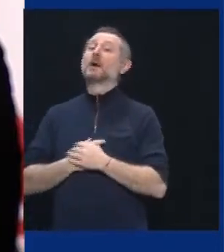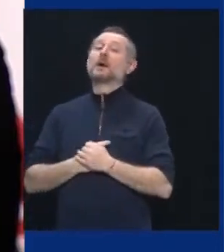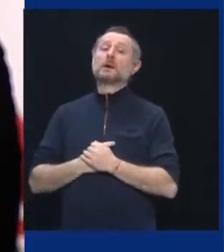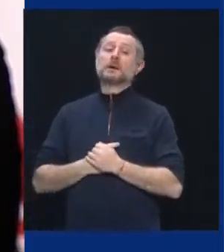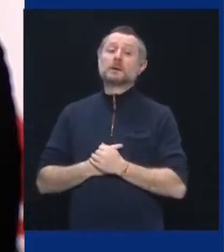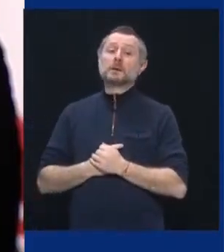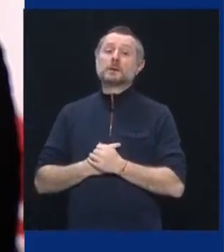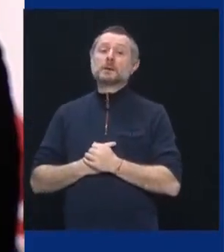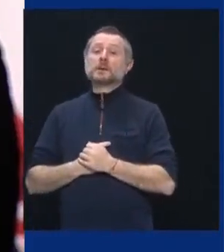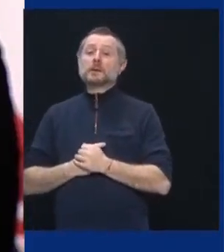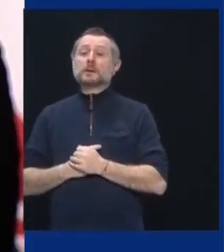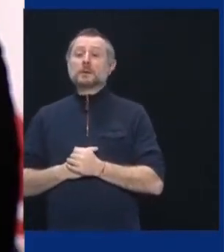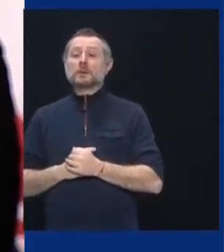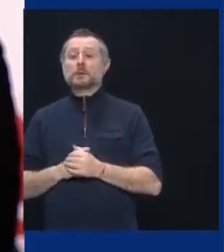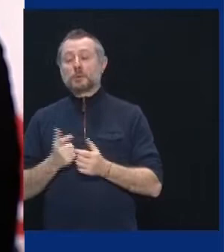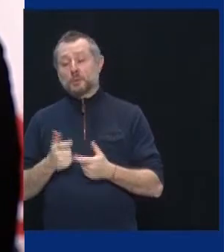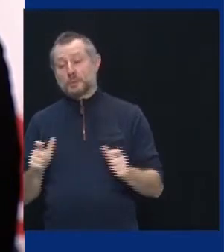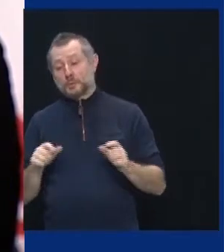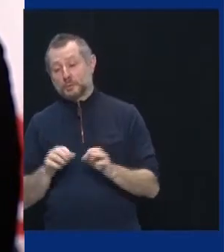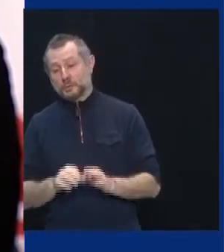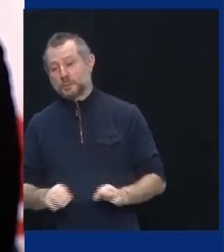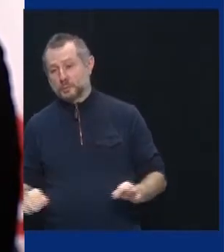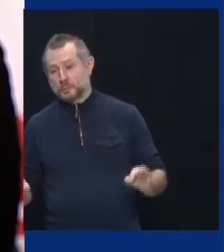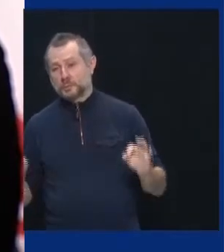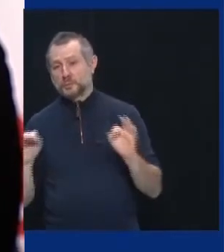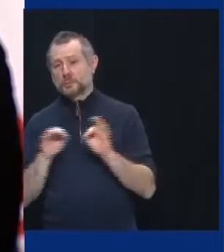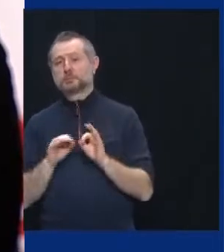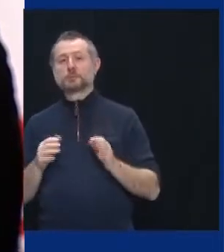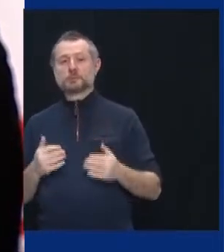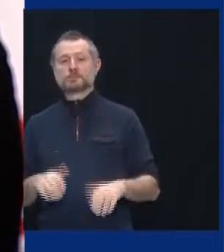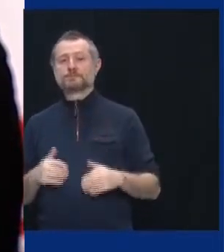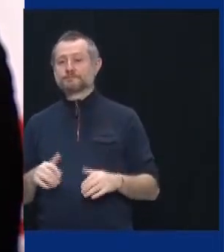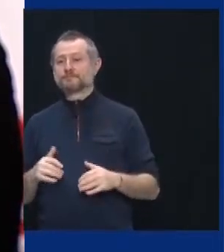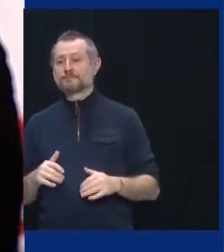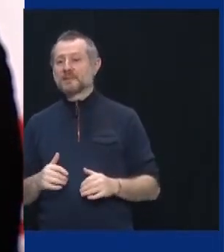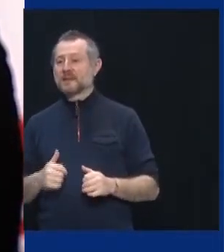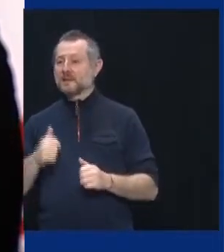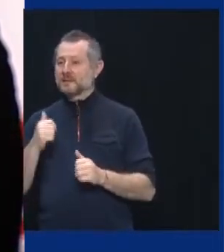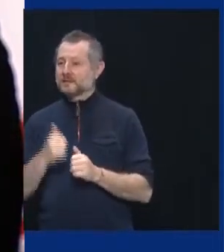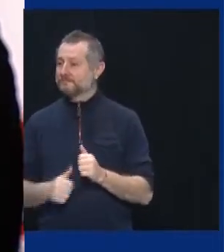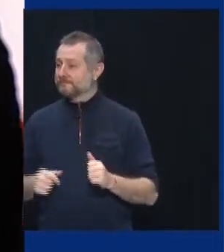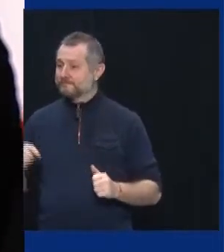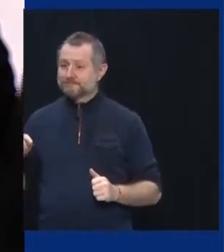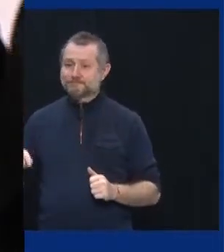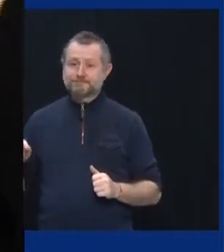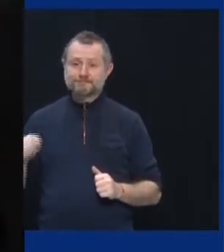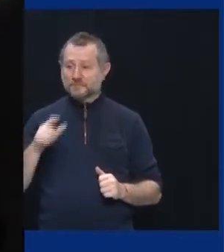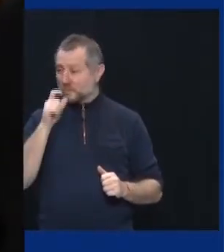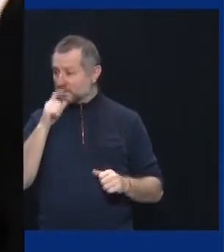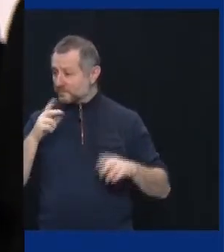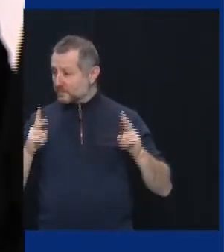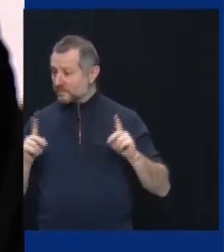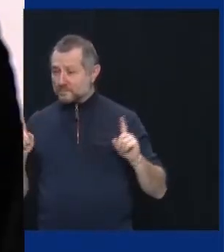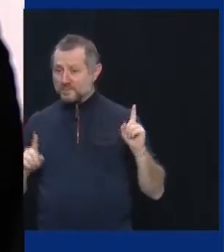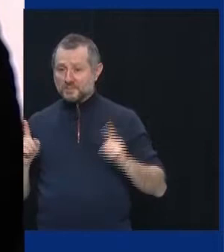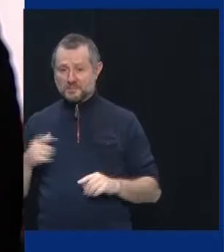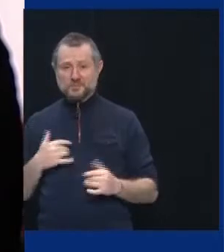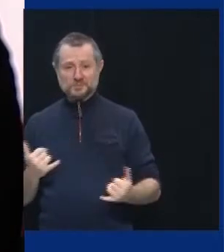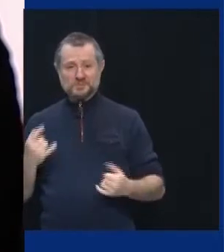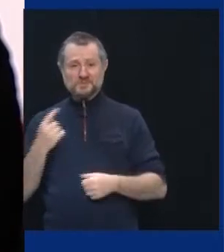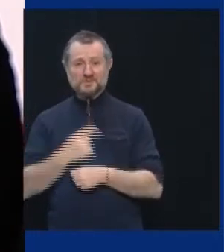significant and important each and every one standing behind me has